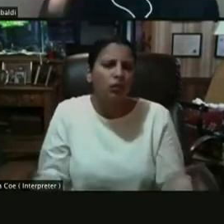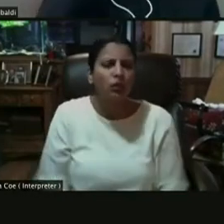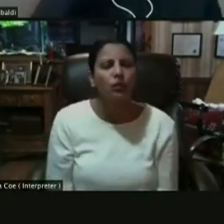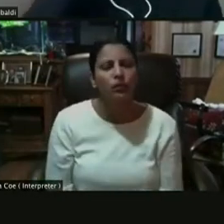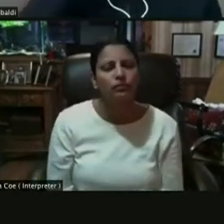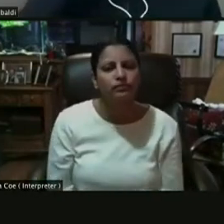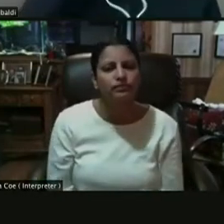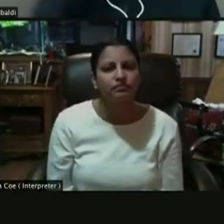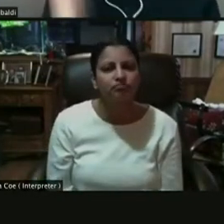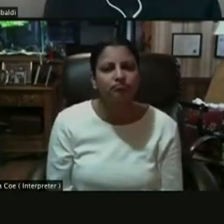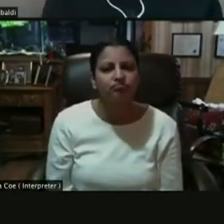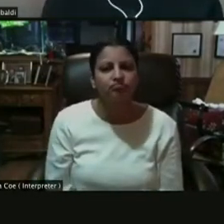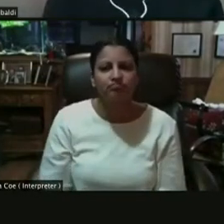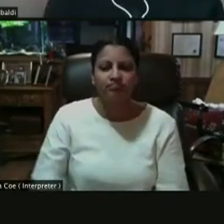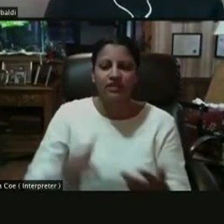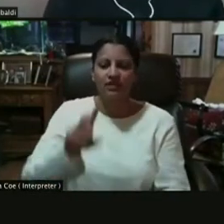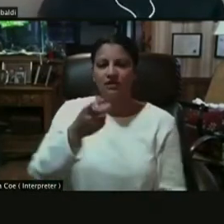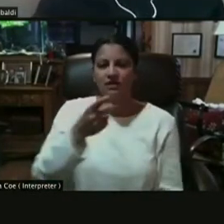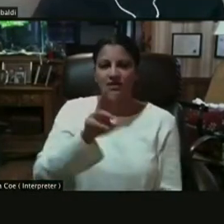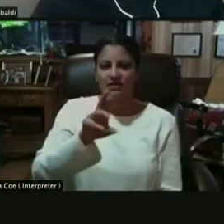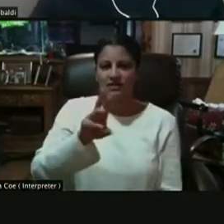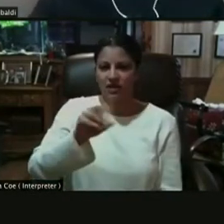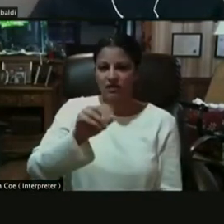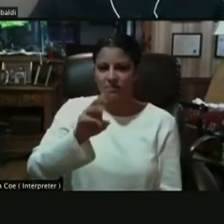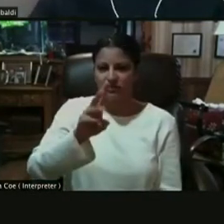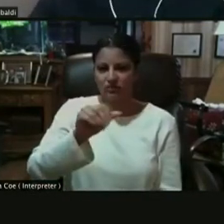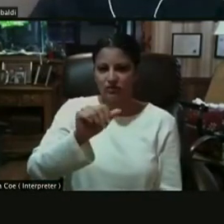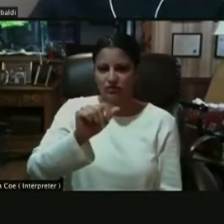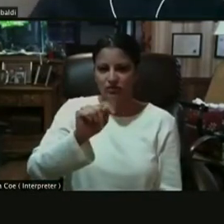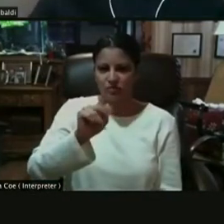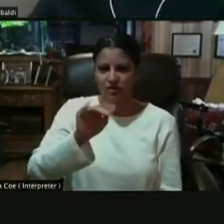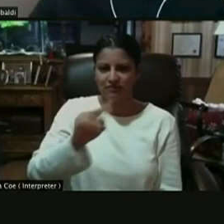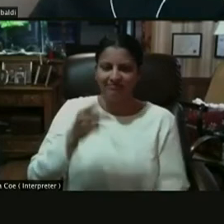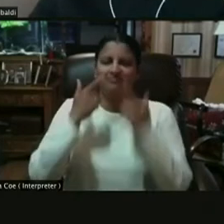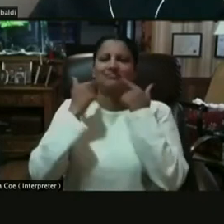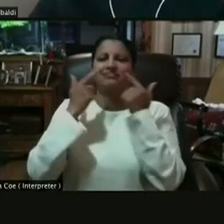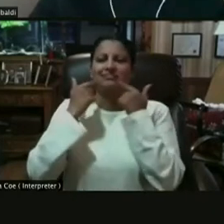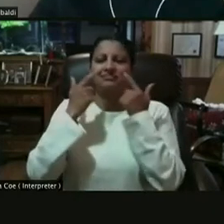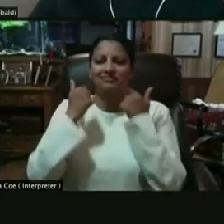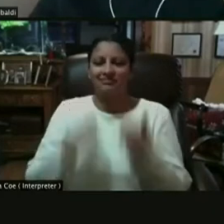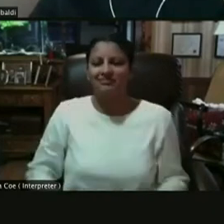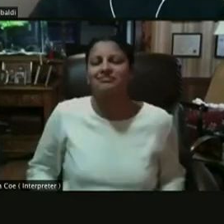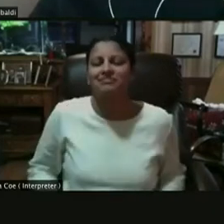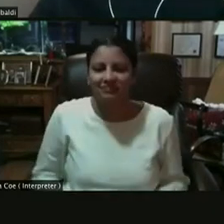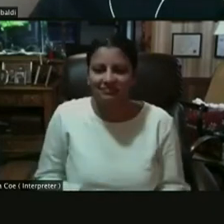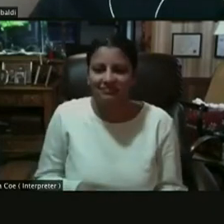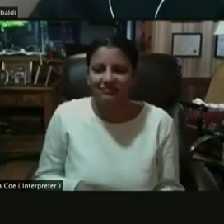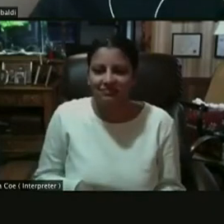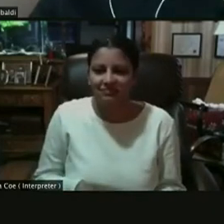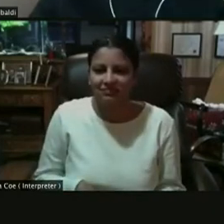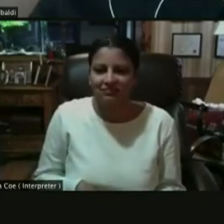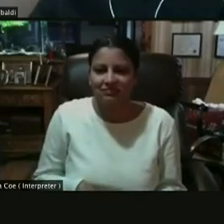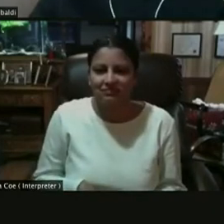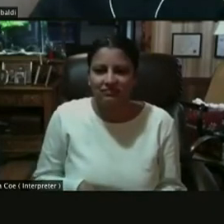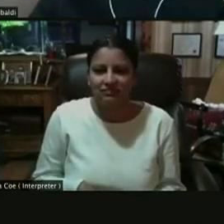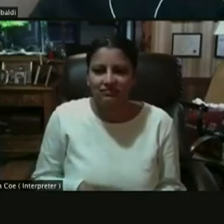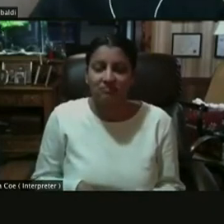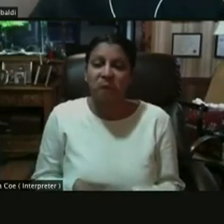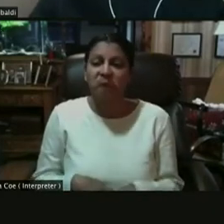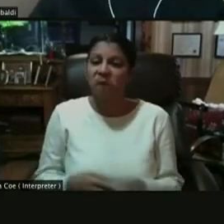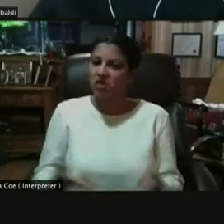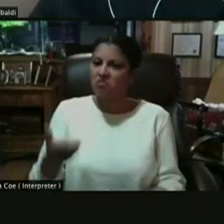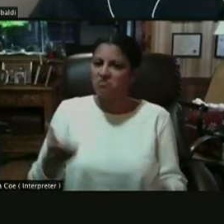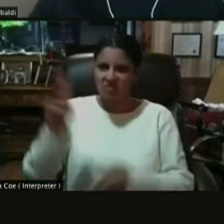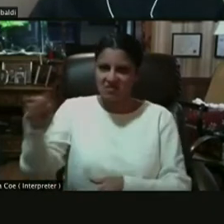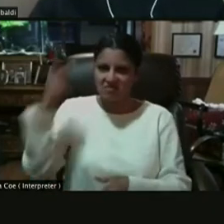We can start this off with Dr. Watkins and then move on to Dr. Chung and Dr. Maisel. Well, it would be probably a politician.